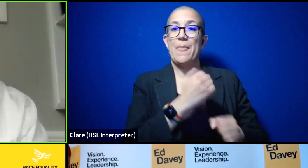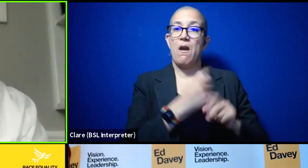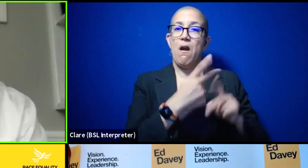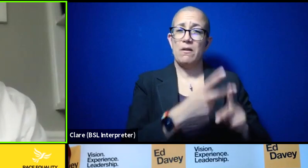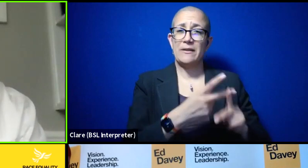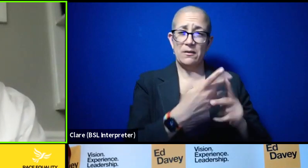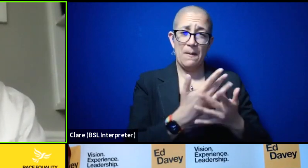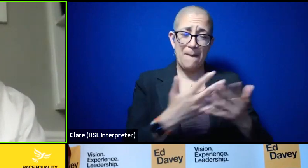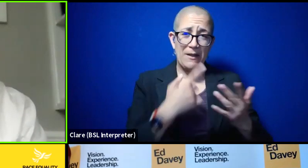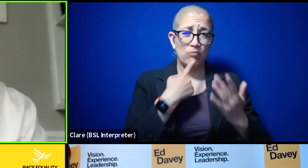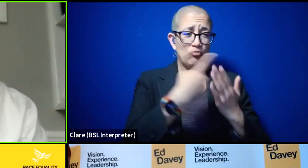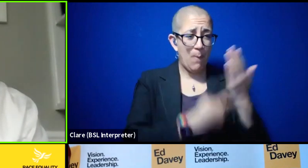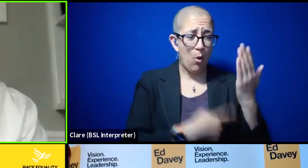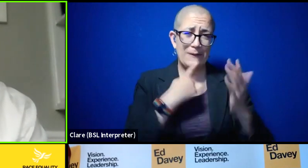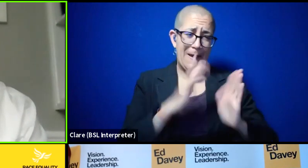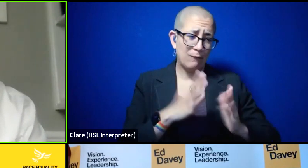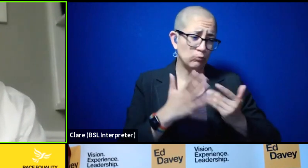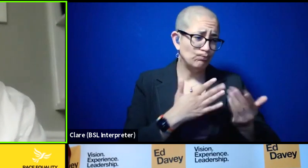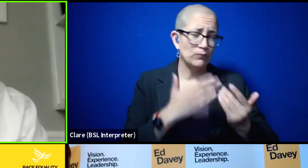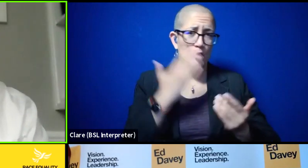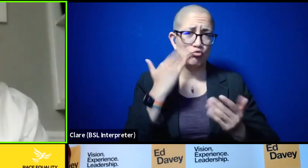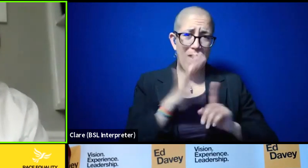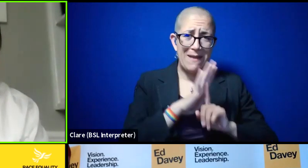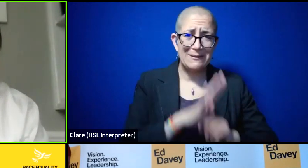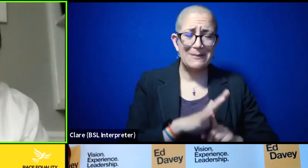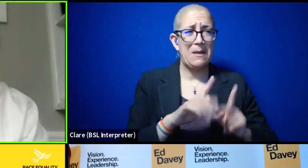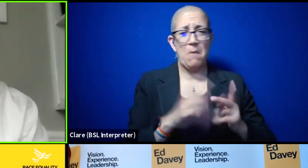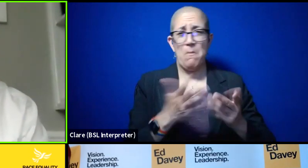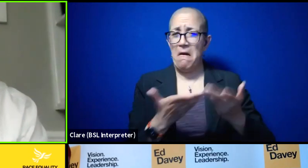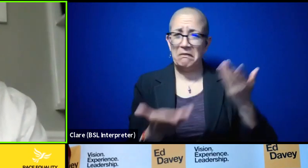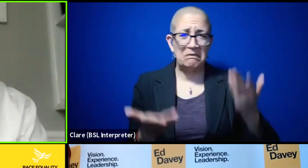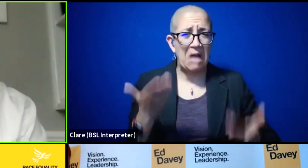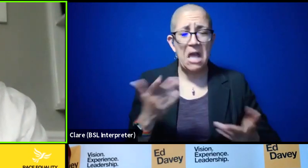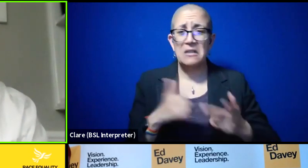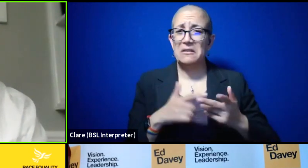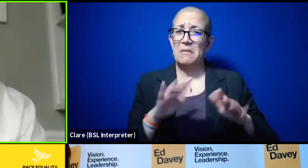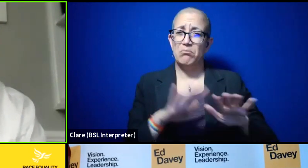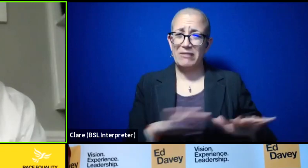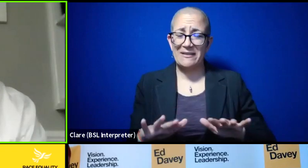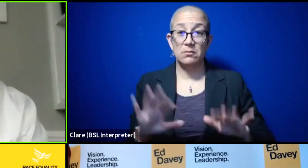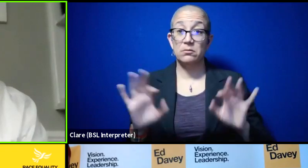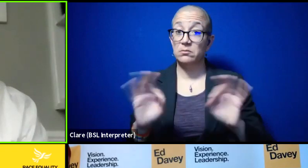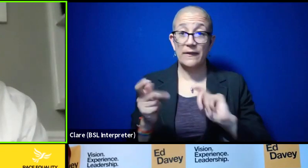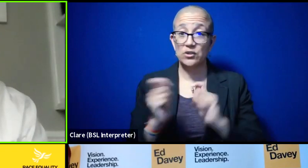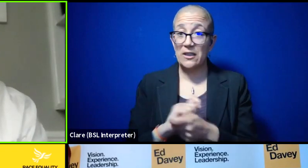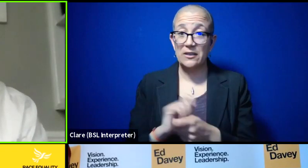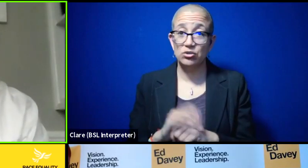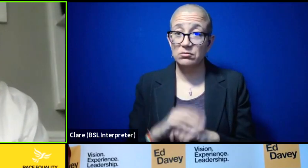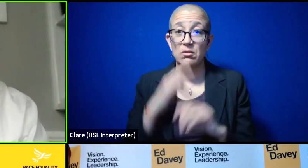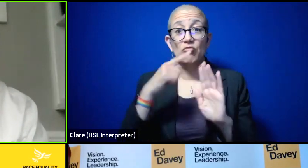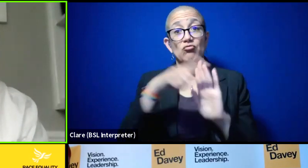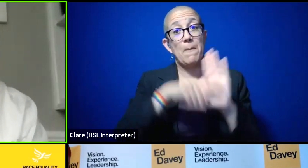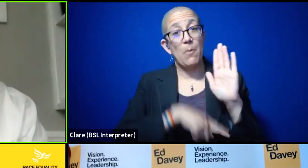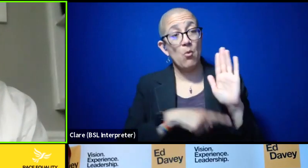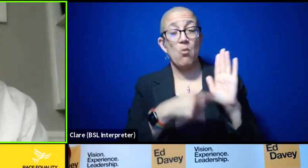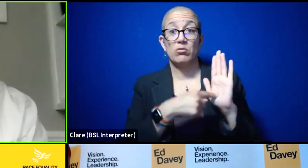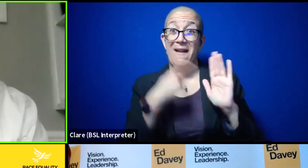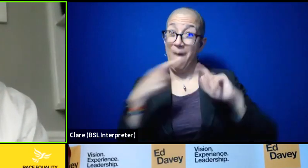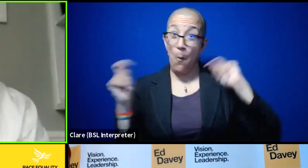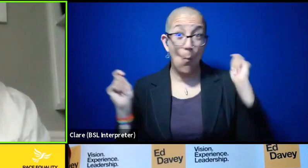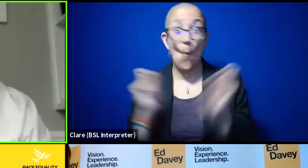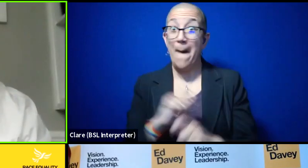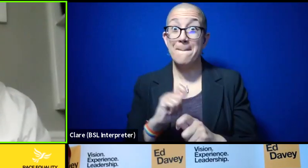about addressing racism and unfairness in Britain, and far too little has changed. The truth is none of these reports mark the radical turning point